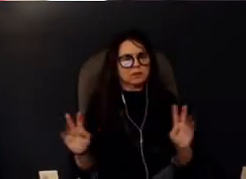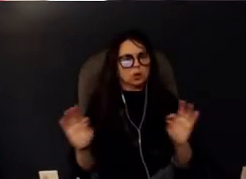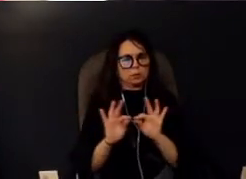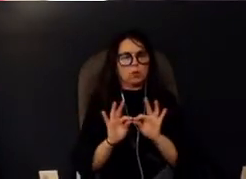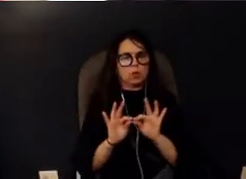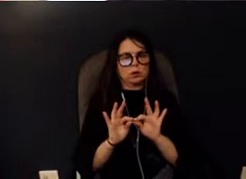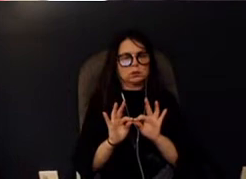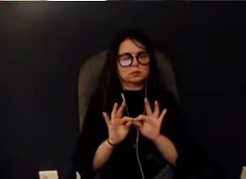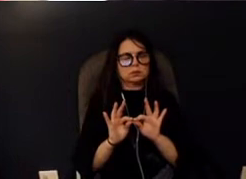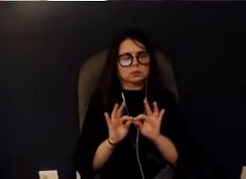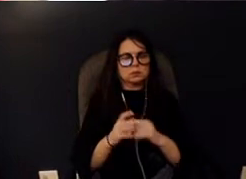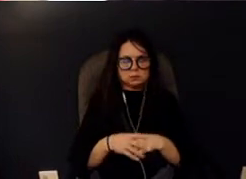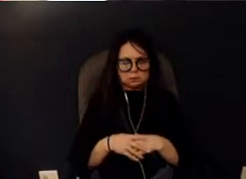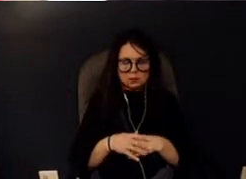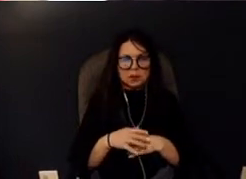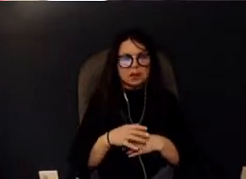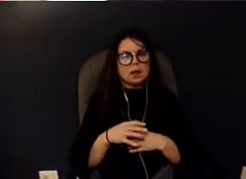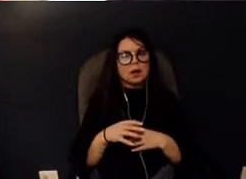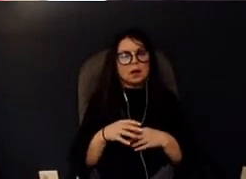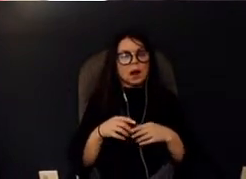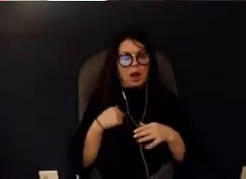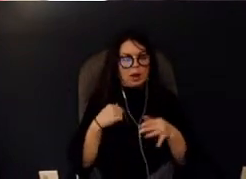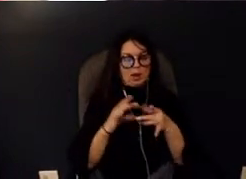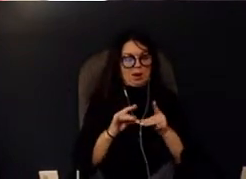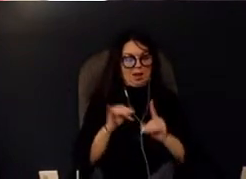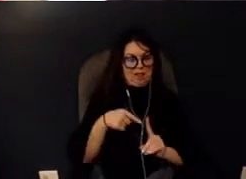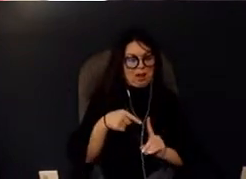immigrant community and